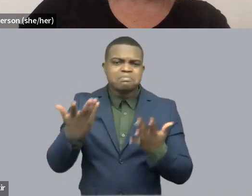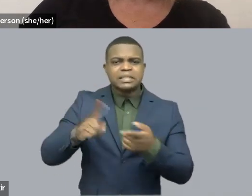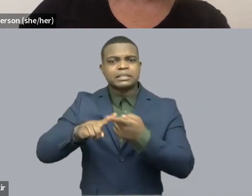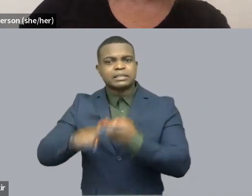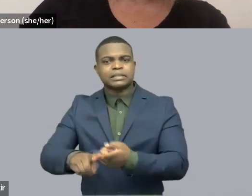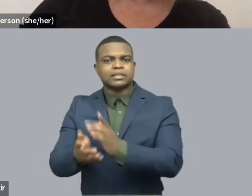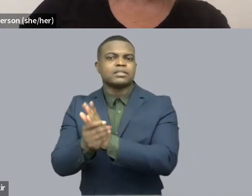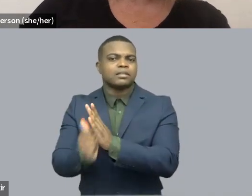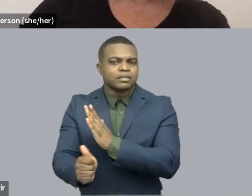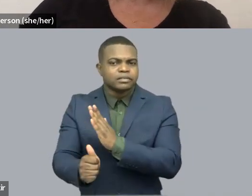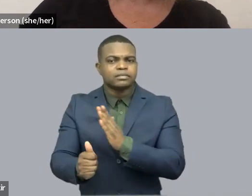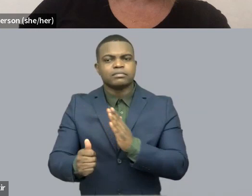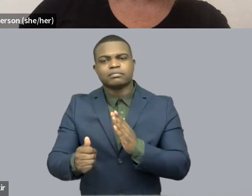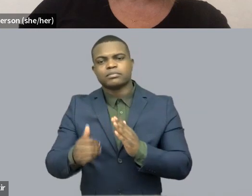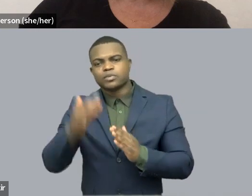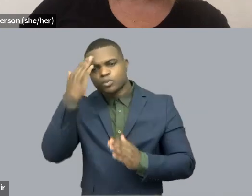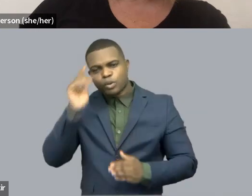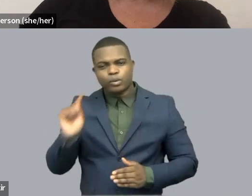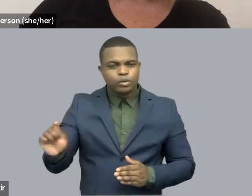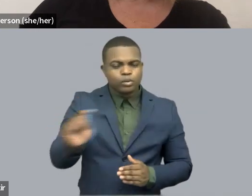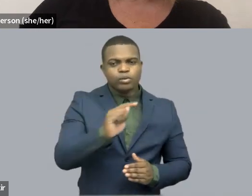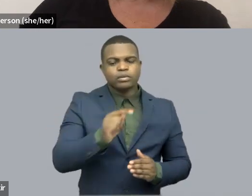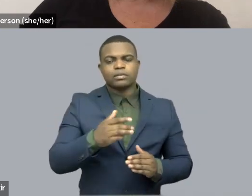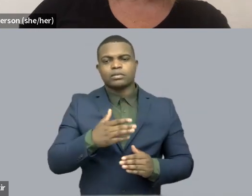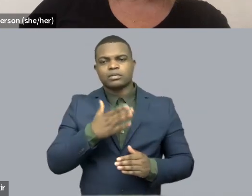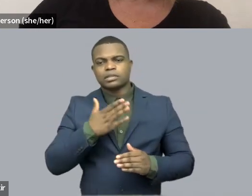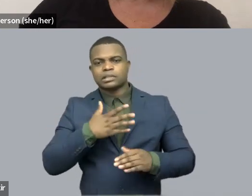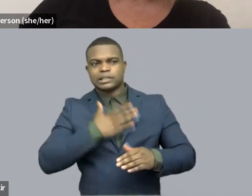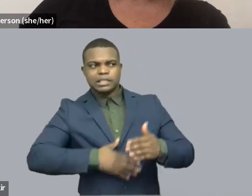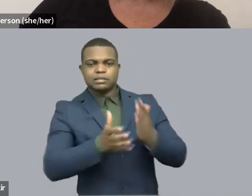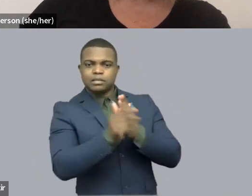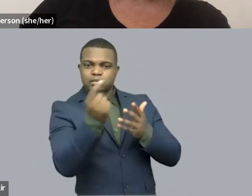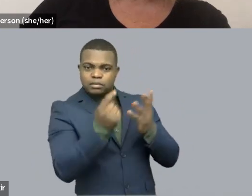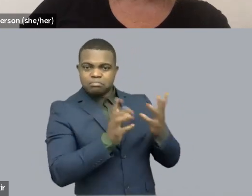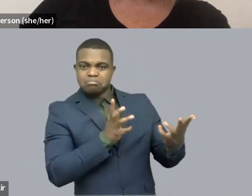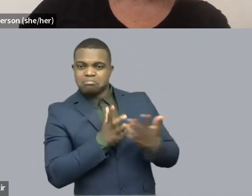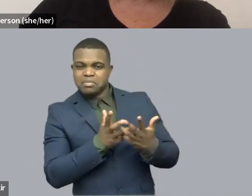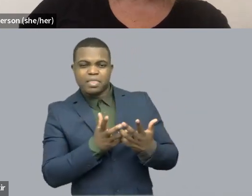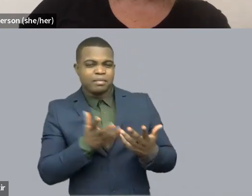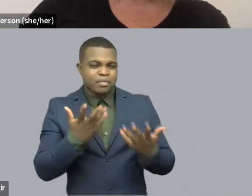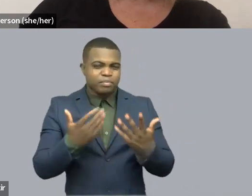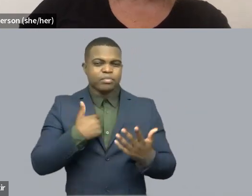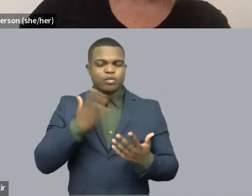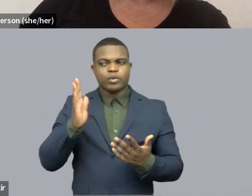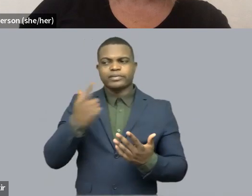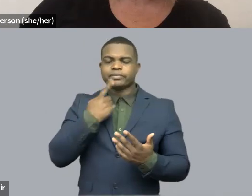not only to better understand the ecosystem, but also to properly work. The everyday work. What you think about this?